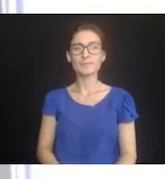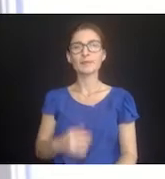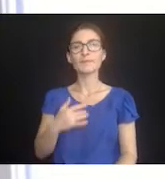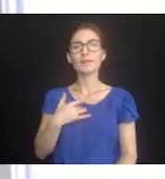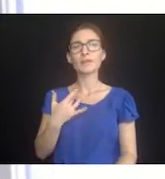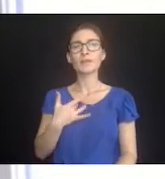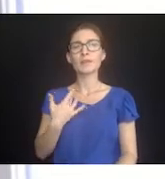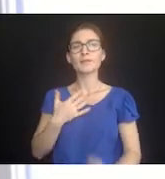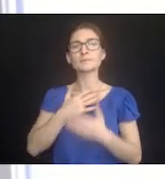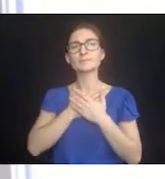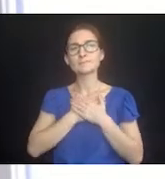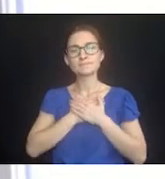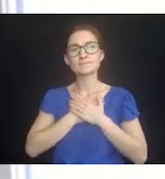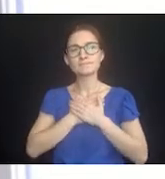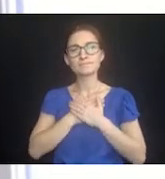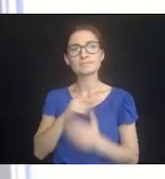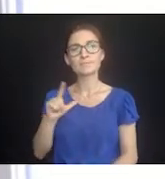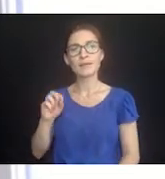this.